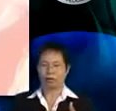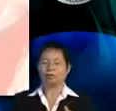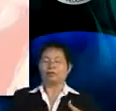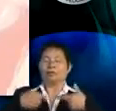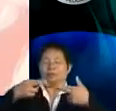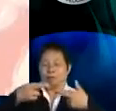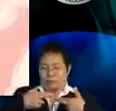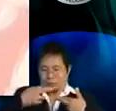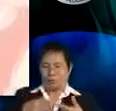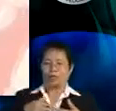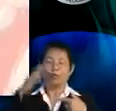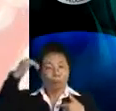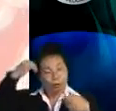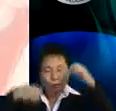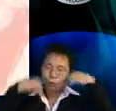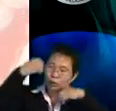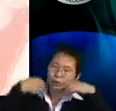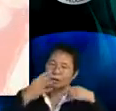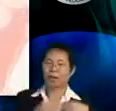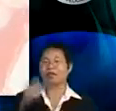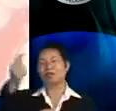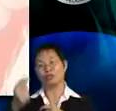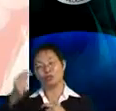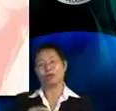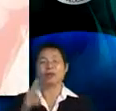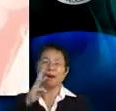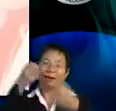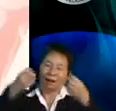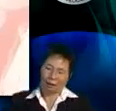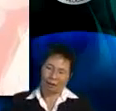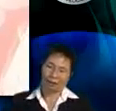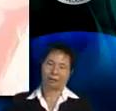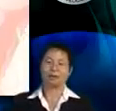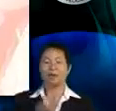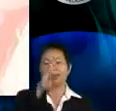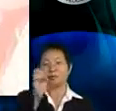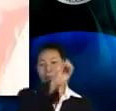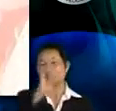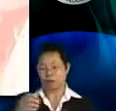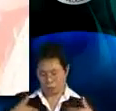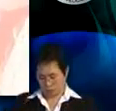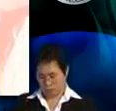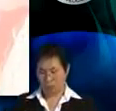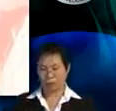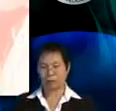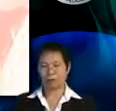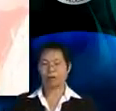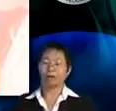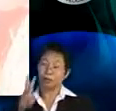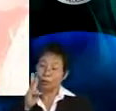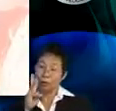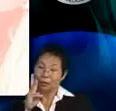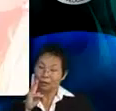respiration, sweating, and urination. Do you know that about 70% of our body weight is